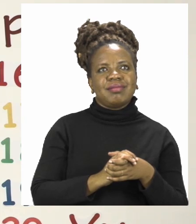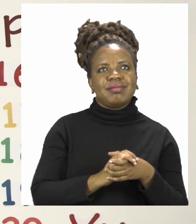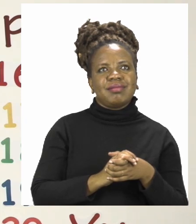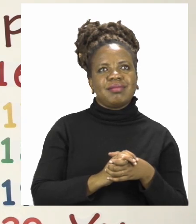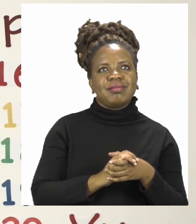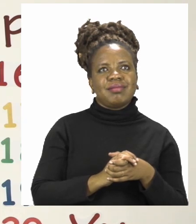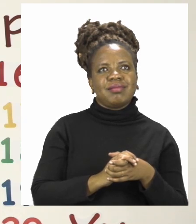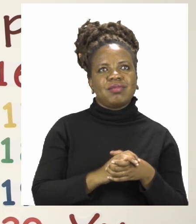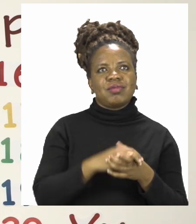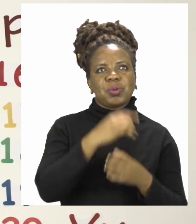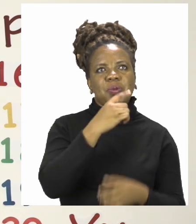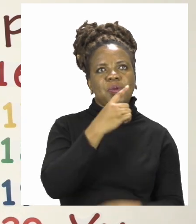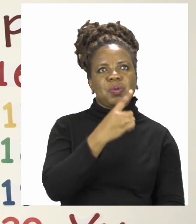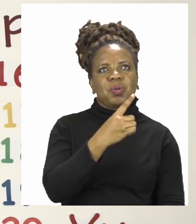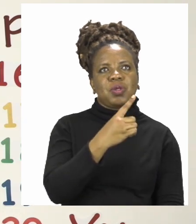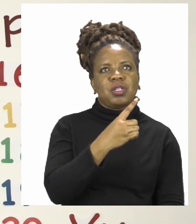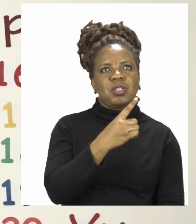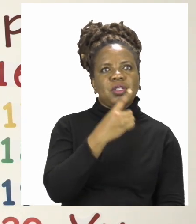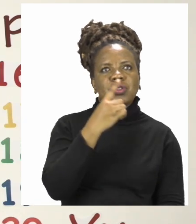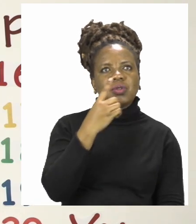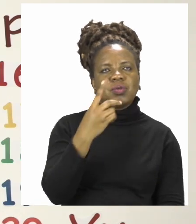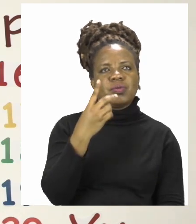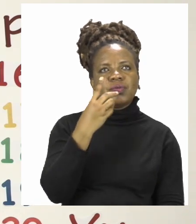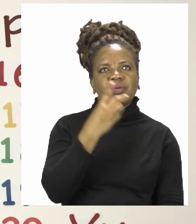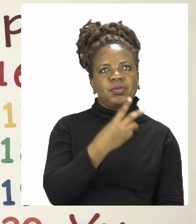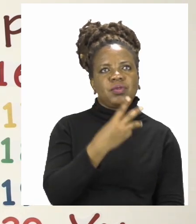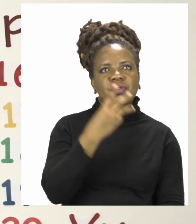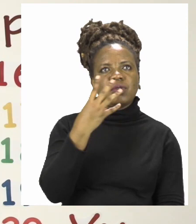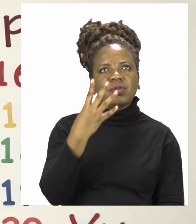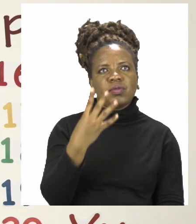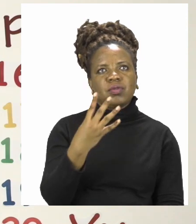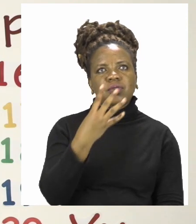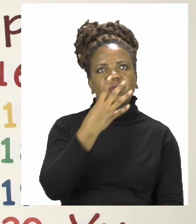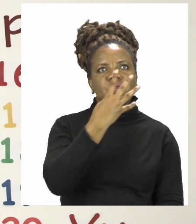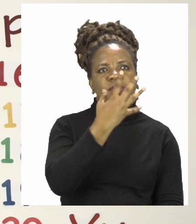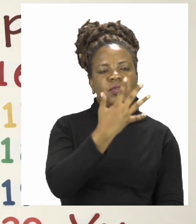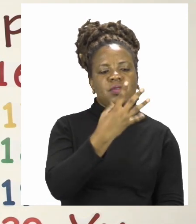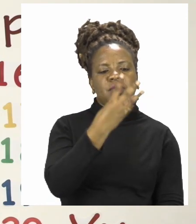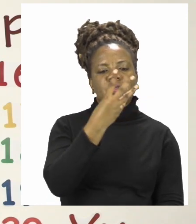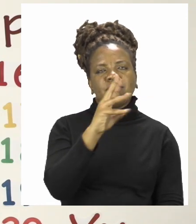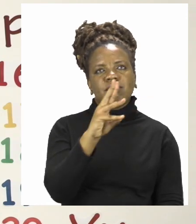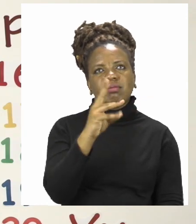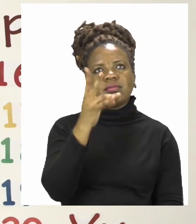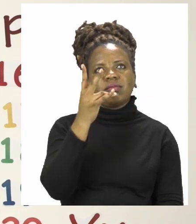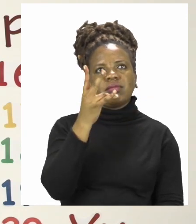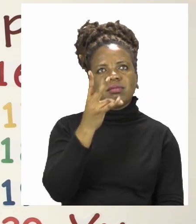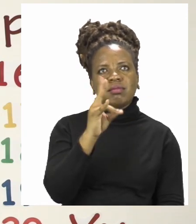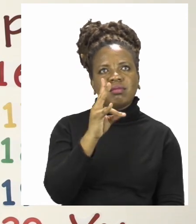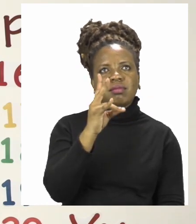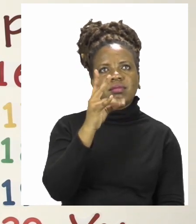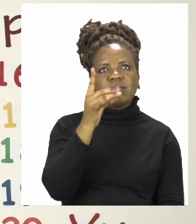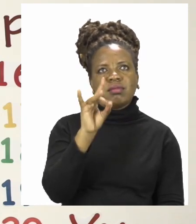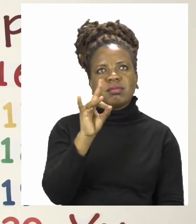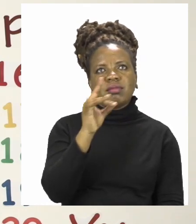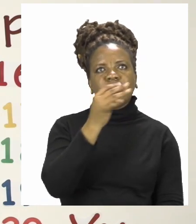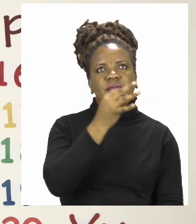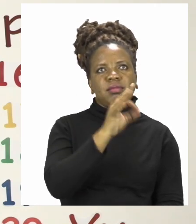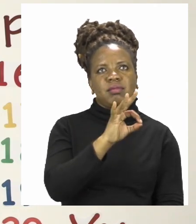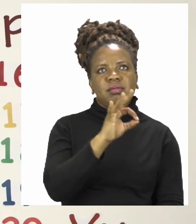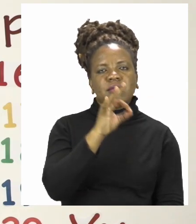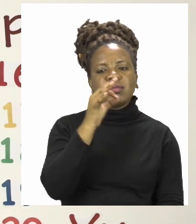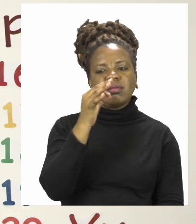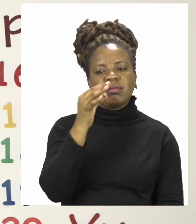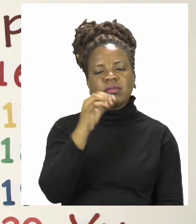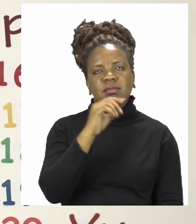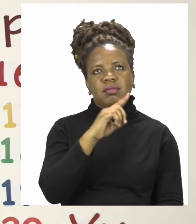go. 1, 2, 3, 4, 5, 6, 7, 8, 9,